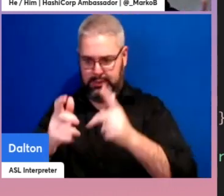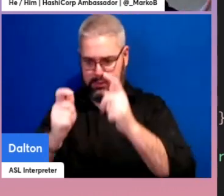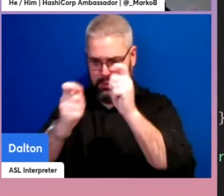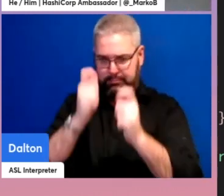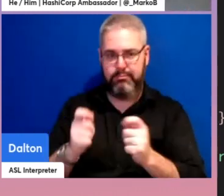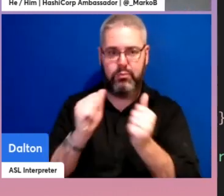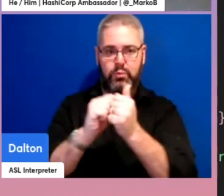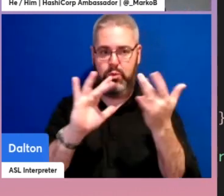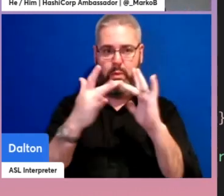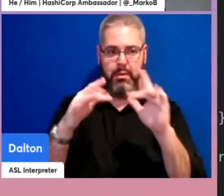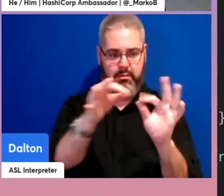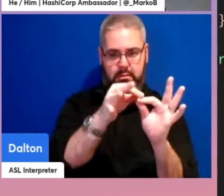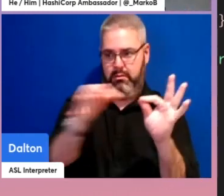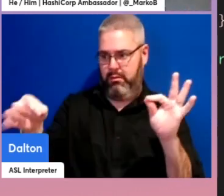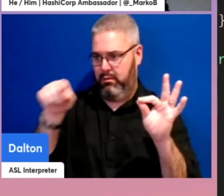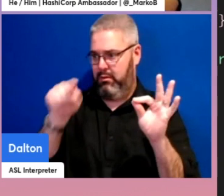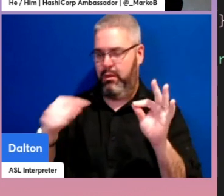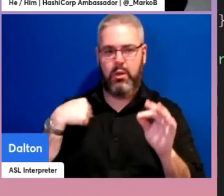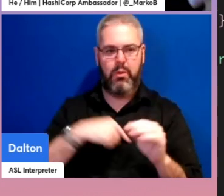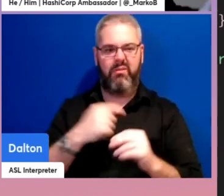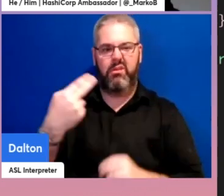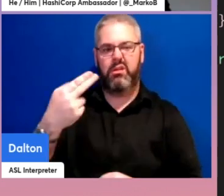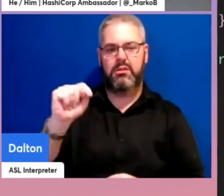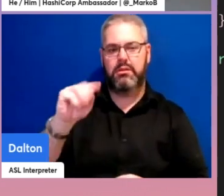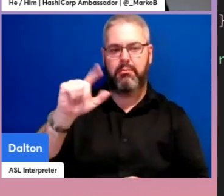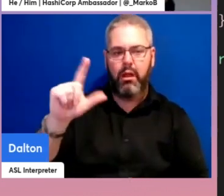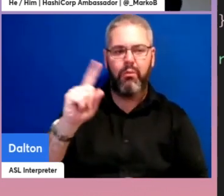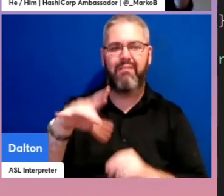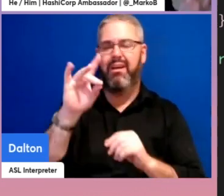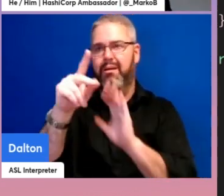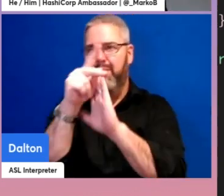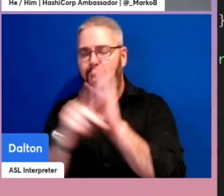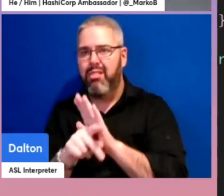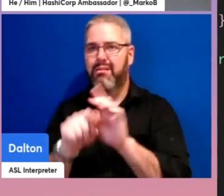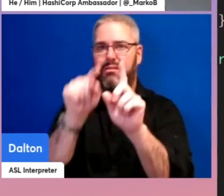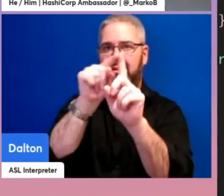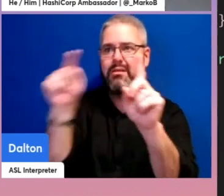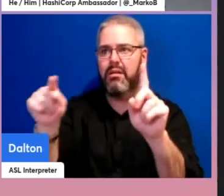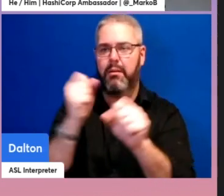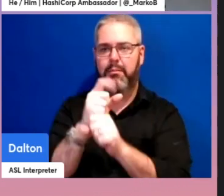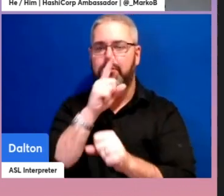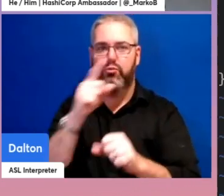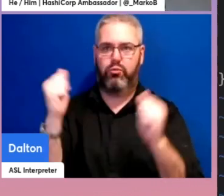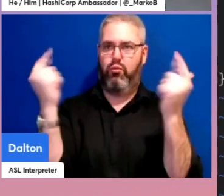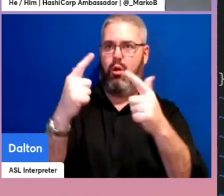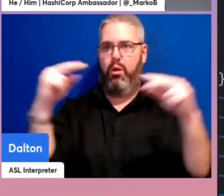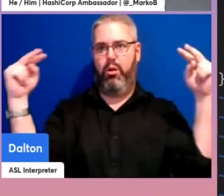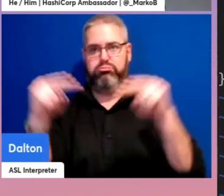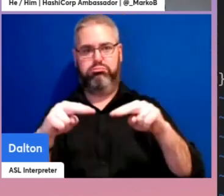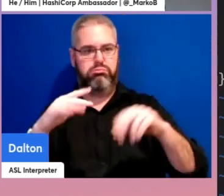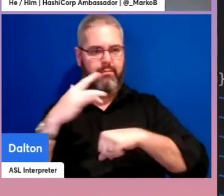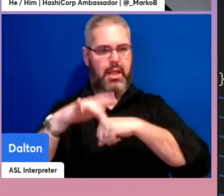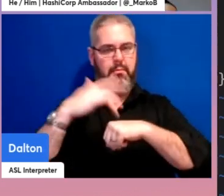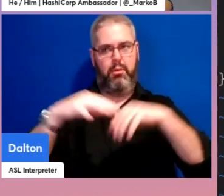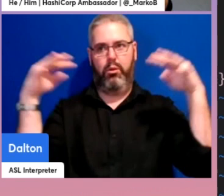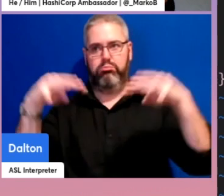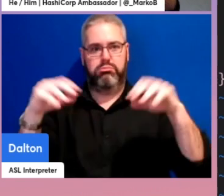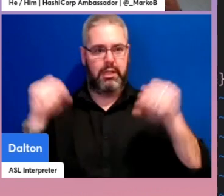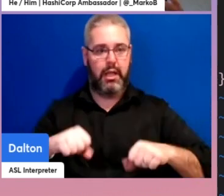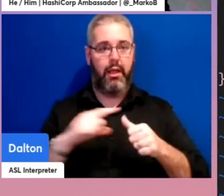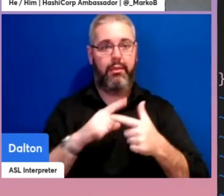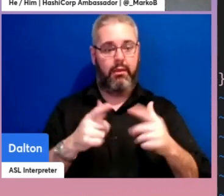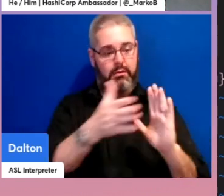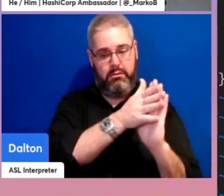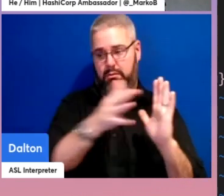defining index, error, HTMLs. We're defining policies and making it publicly available. And at the end of it, we are